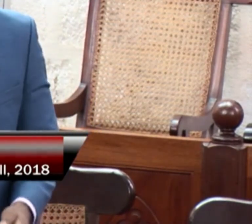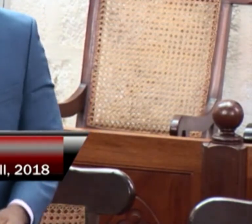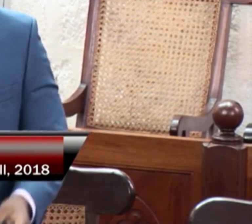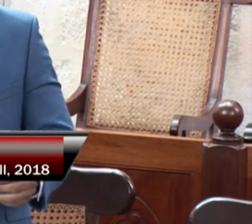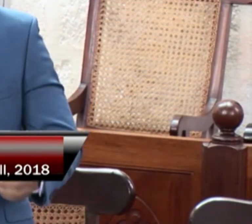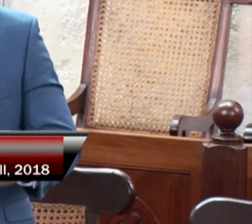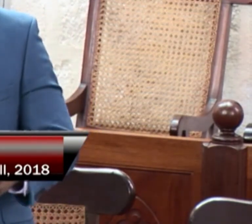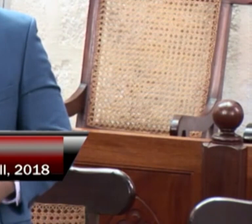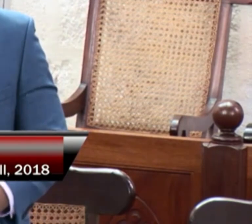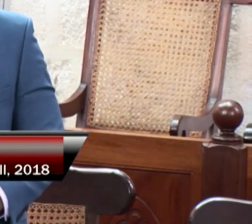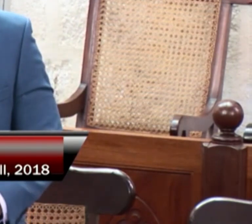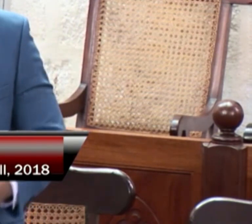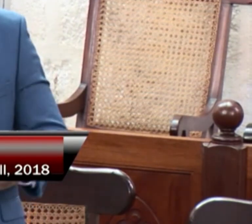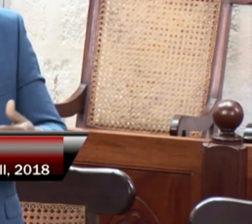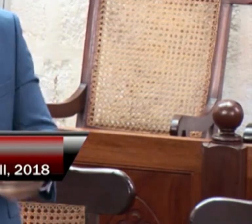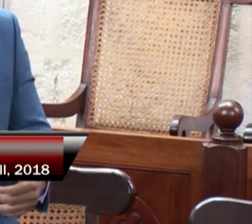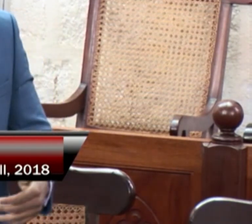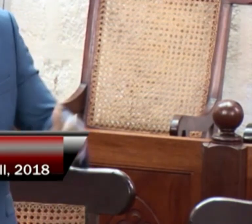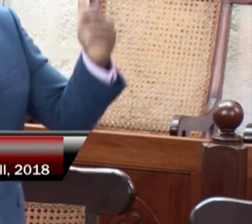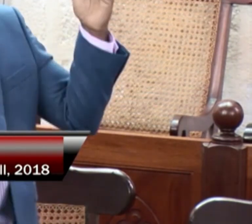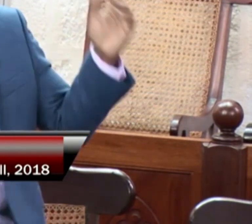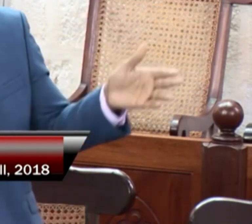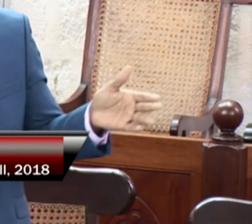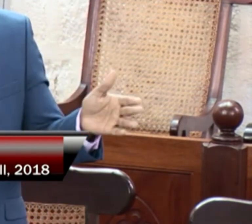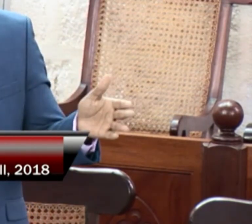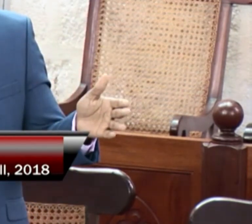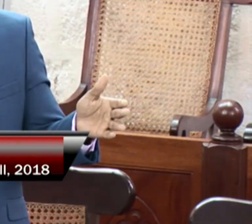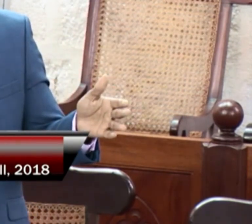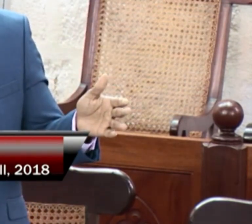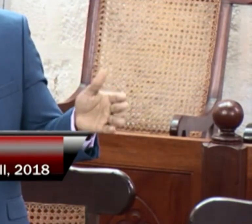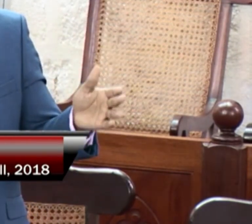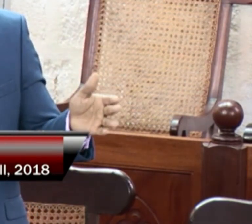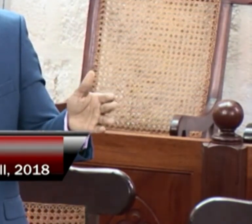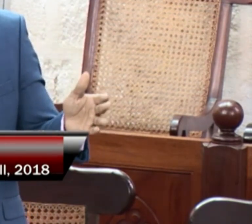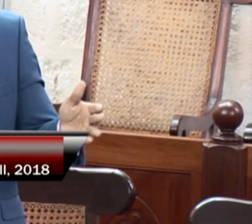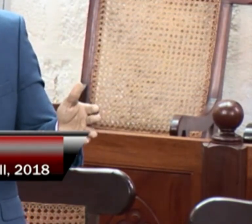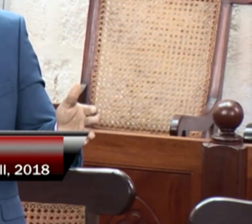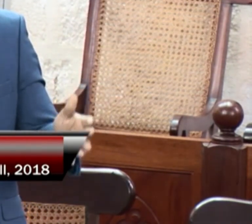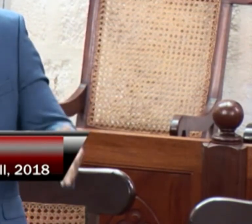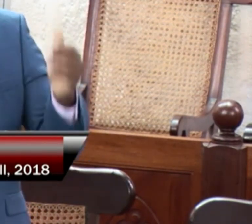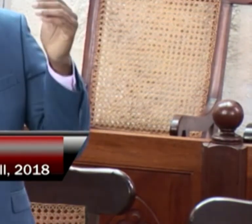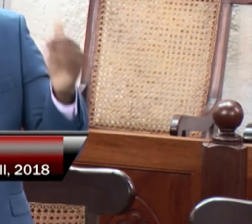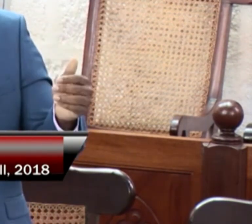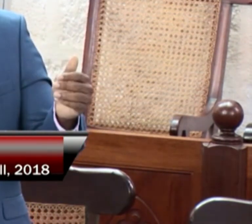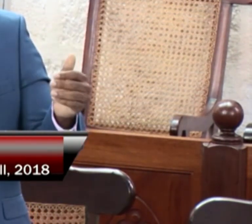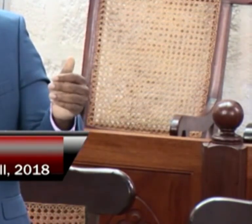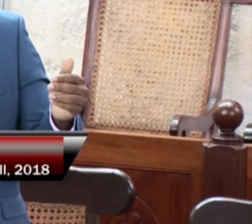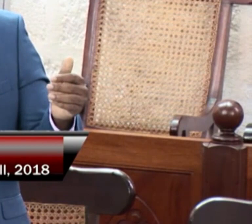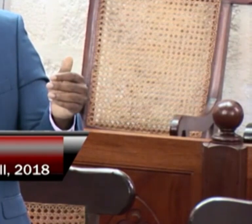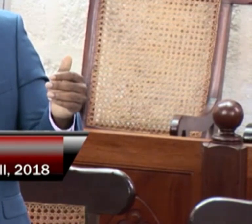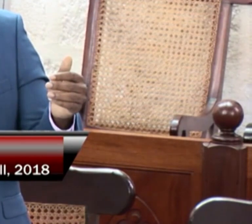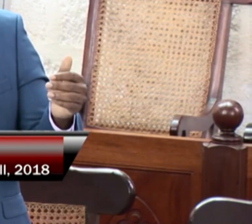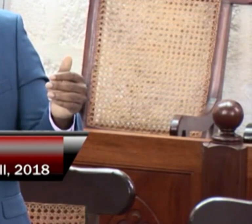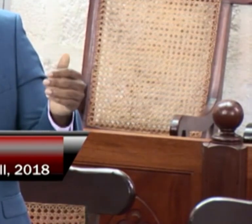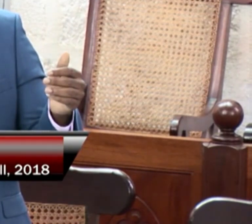show that our government is prepared to listen to the highest court in the land, listen to all of